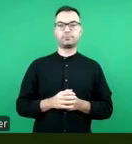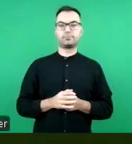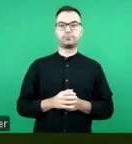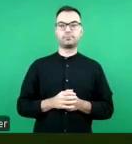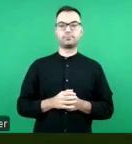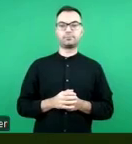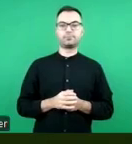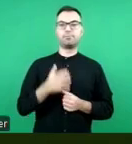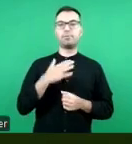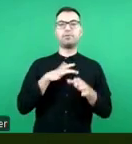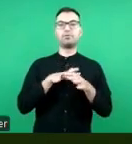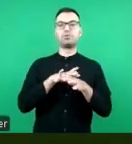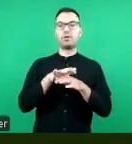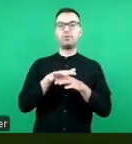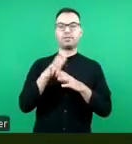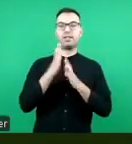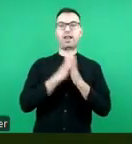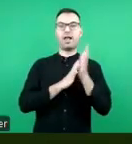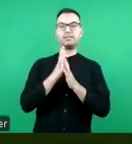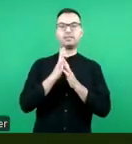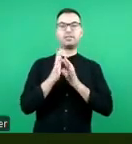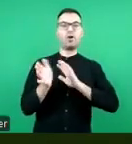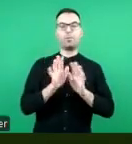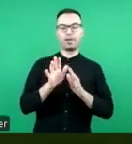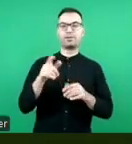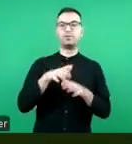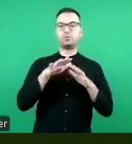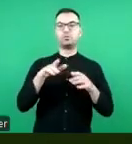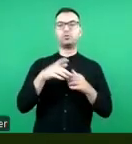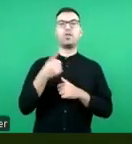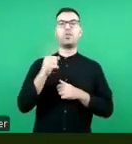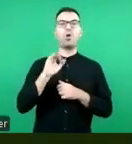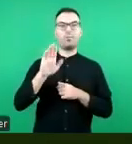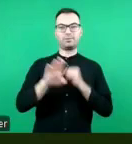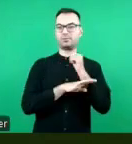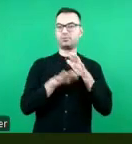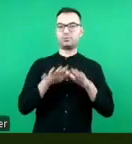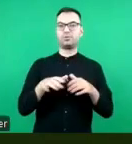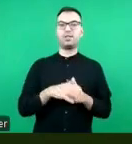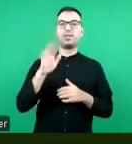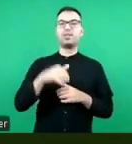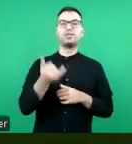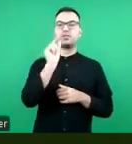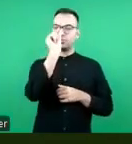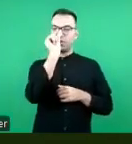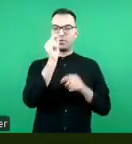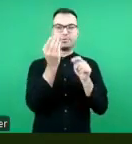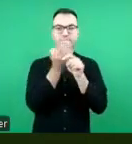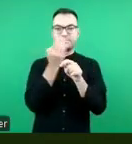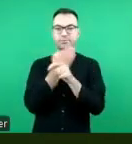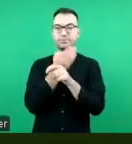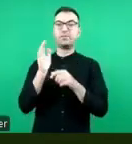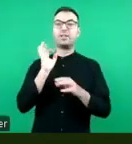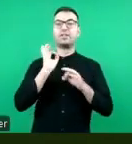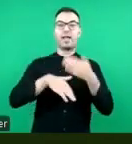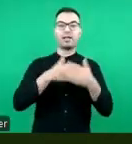conservation forests in Germany with a lot of oaks. And even if there was little timber removal during the last year, now with